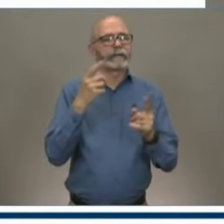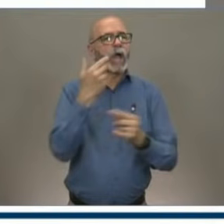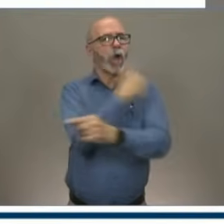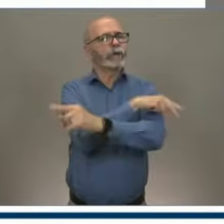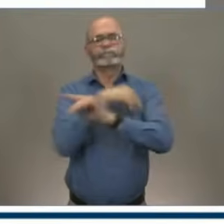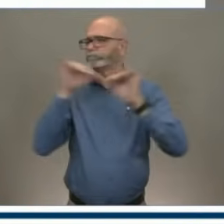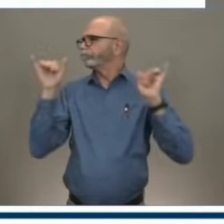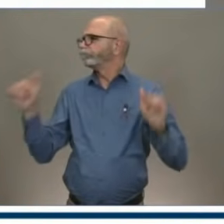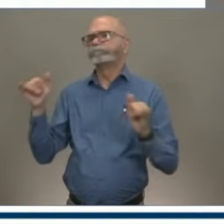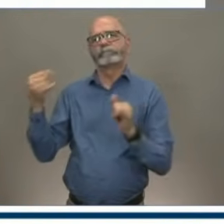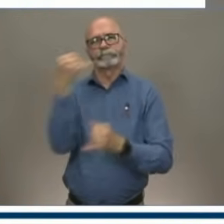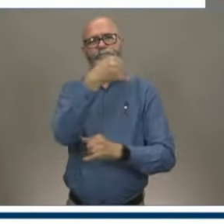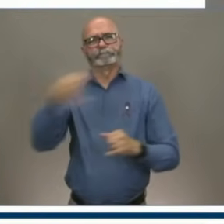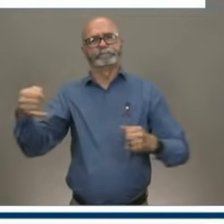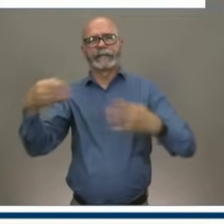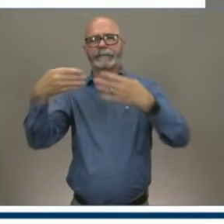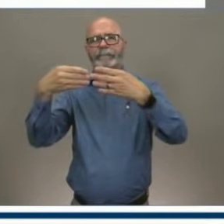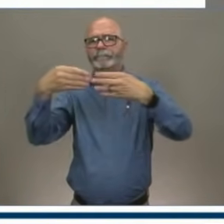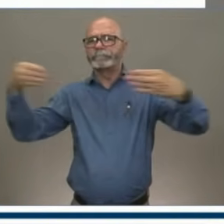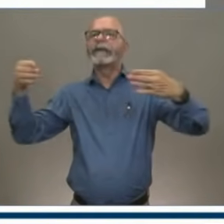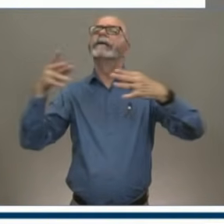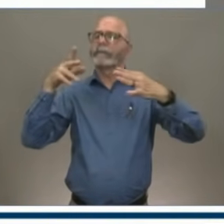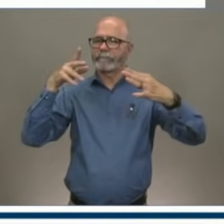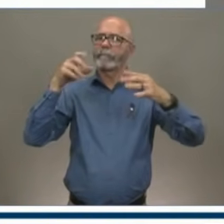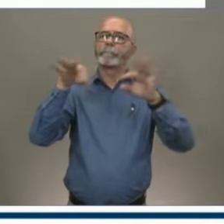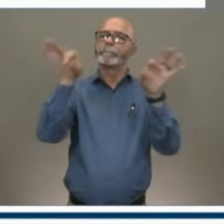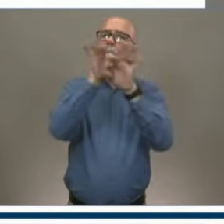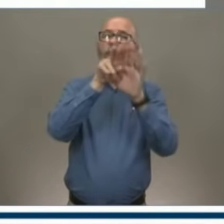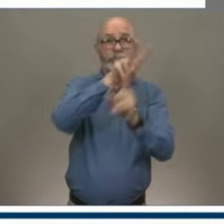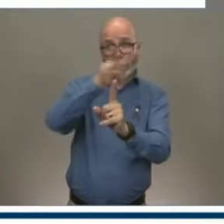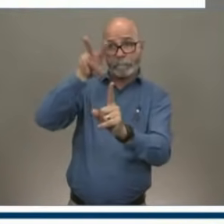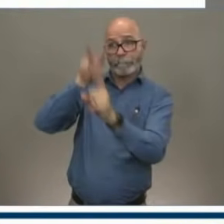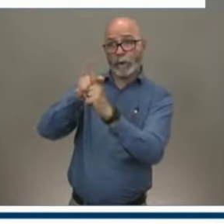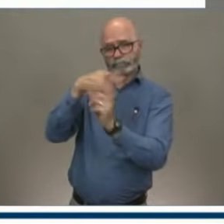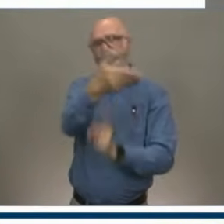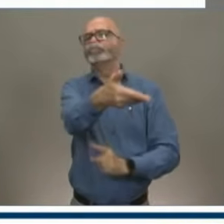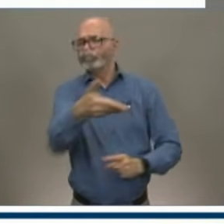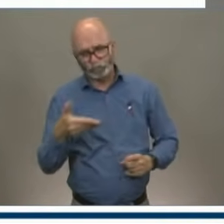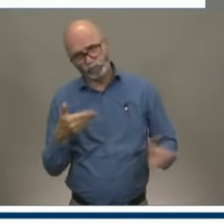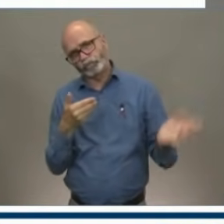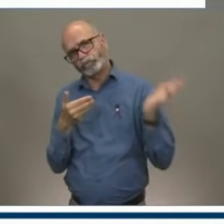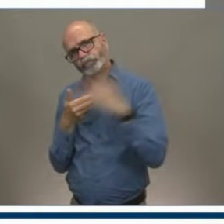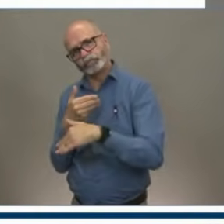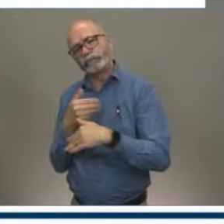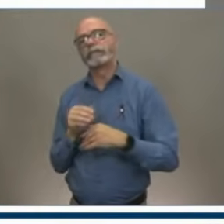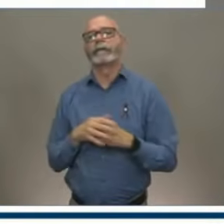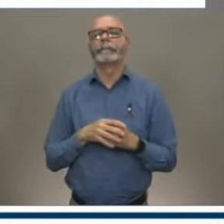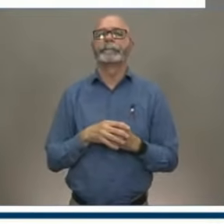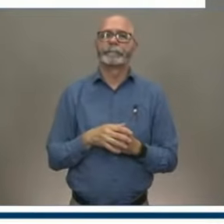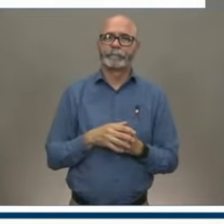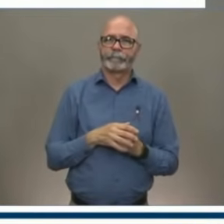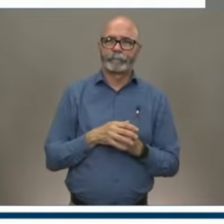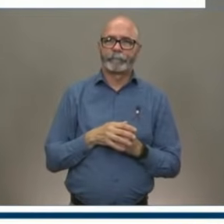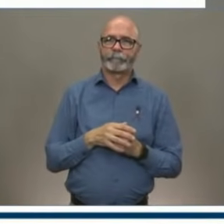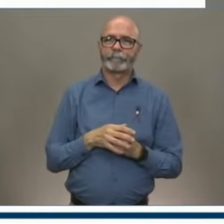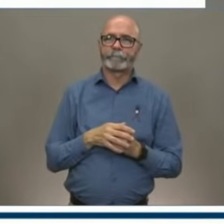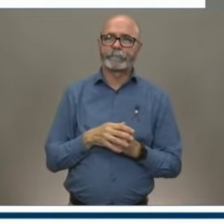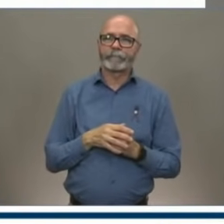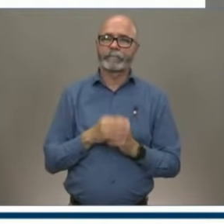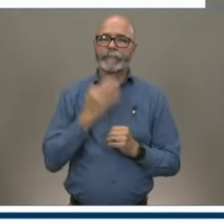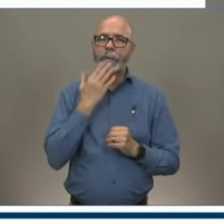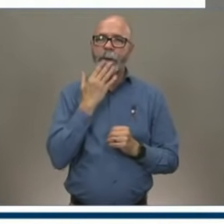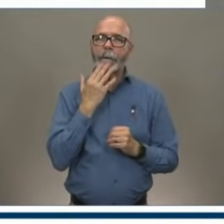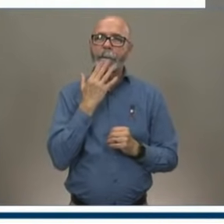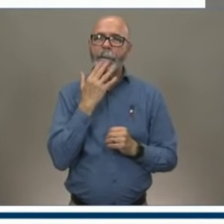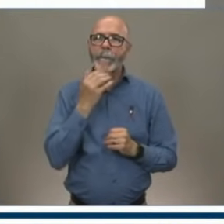scheduled appointment or care. I'd like to end the week on a positive note. I know we've